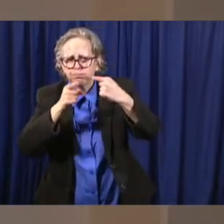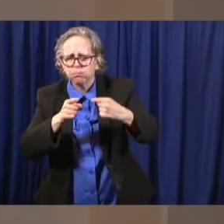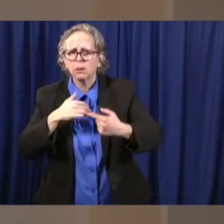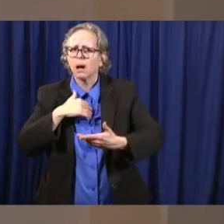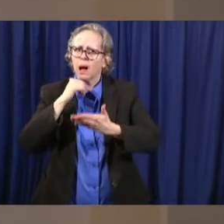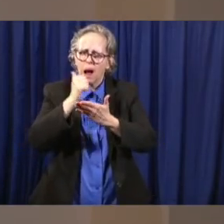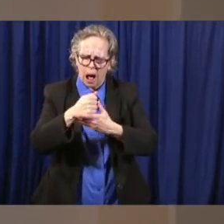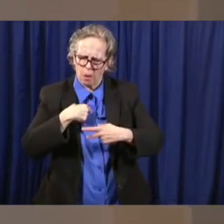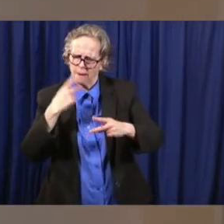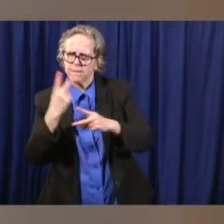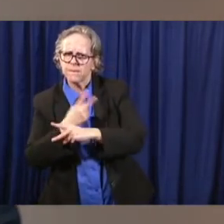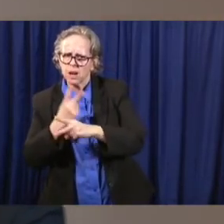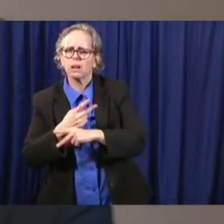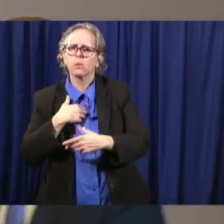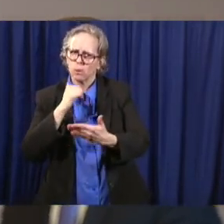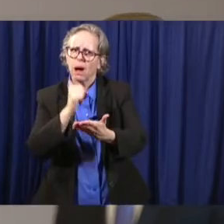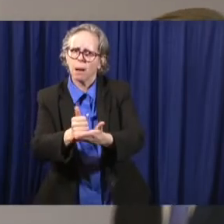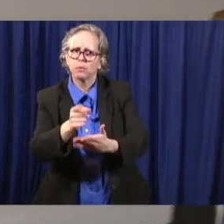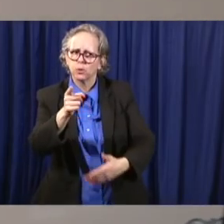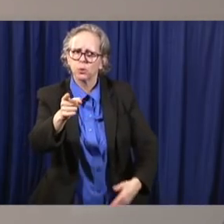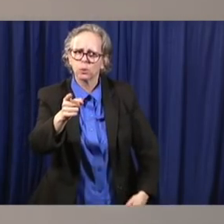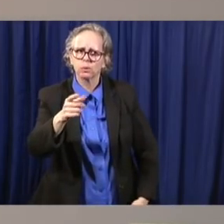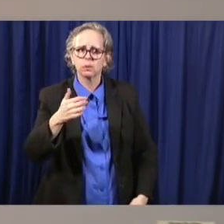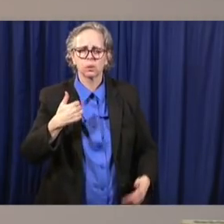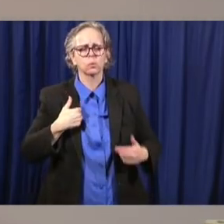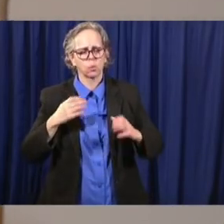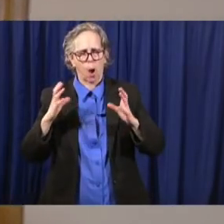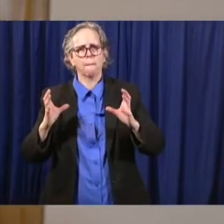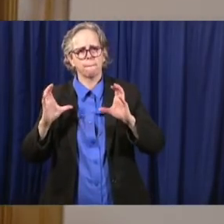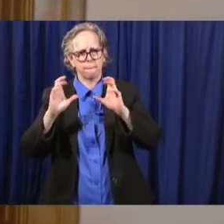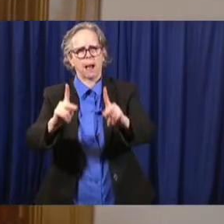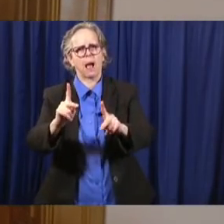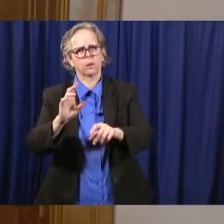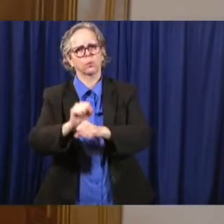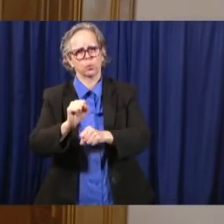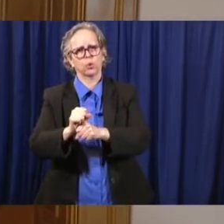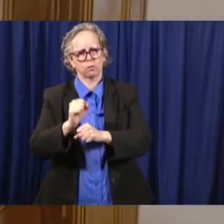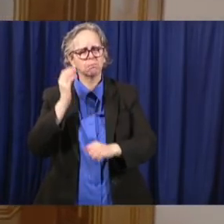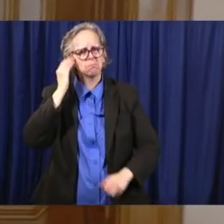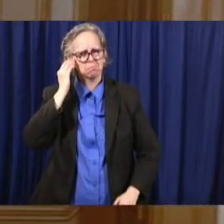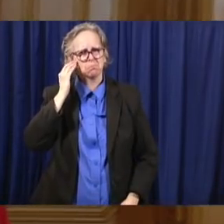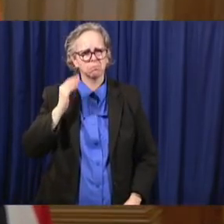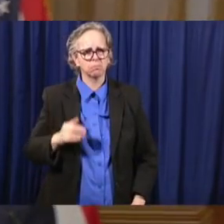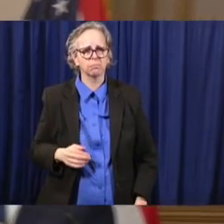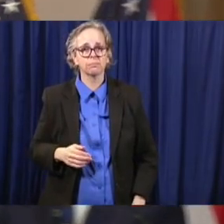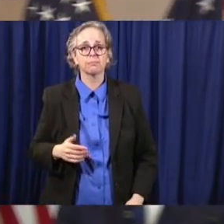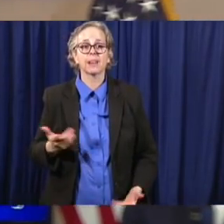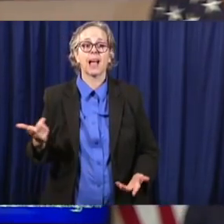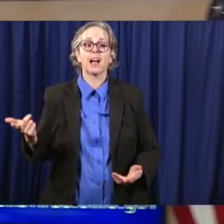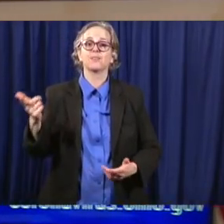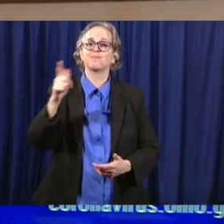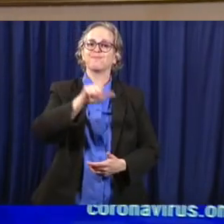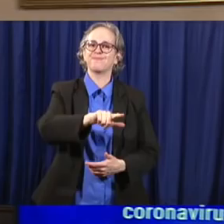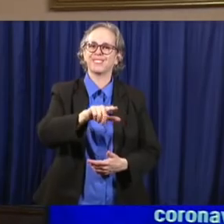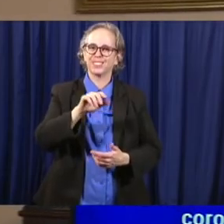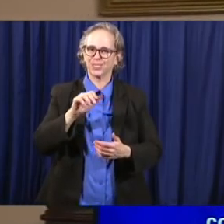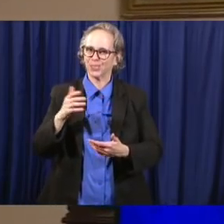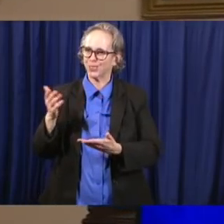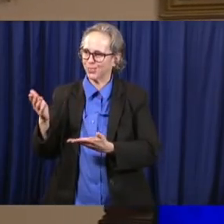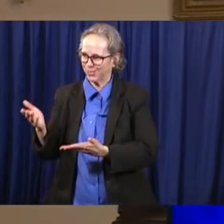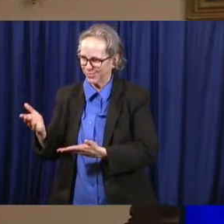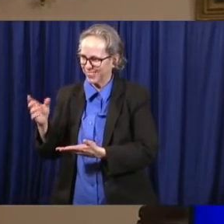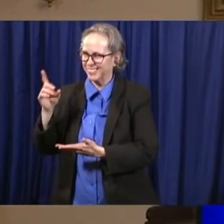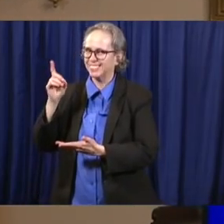comes. Governor? Lieutenant Governor, thank you very much. Dr. Acton. Thank you. Thank